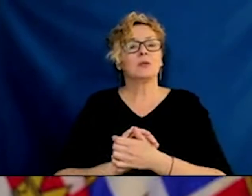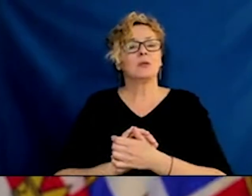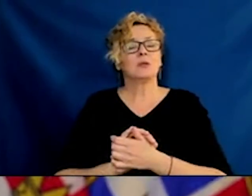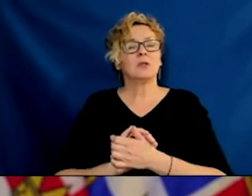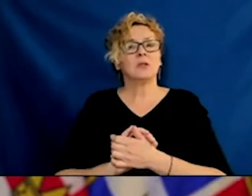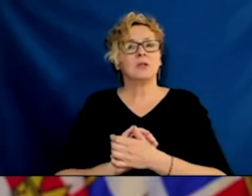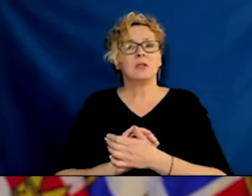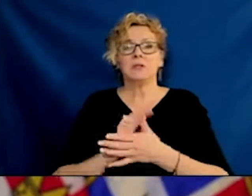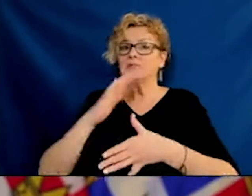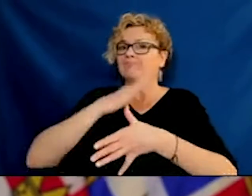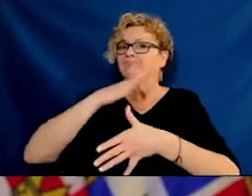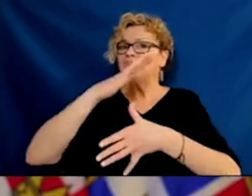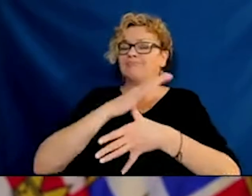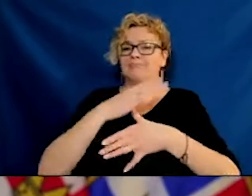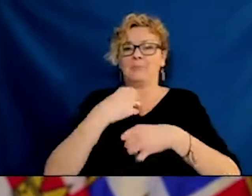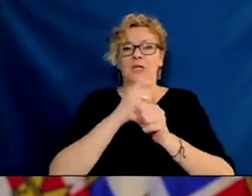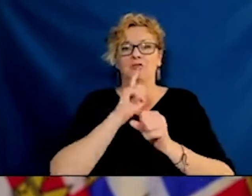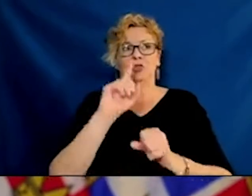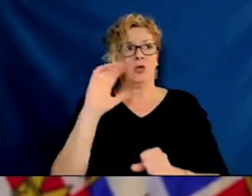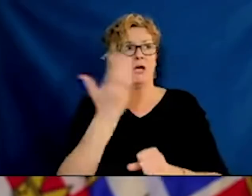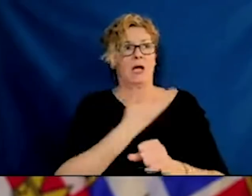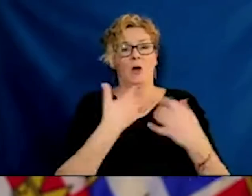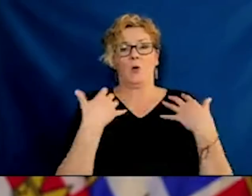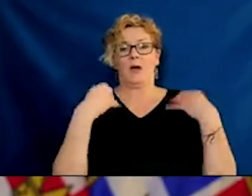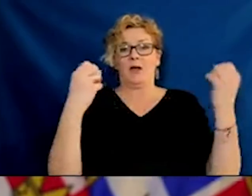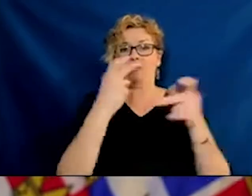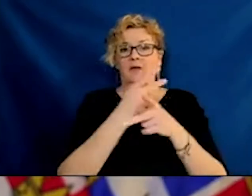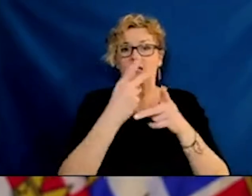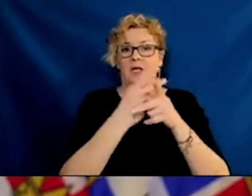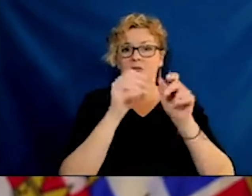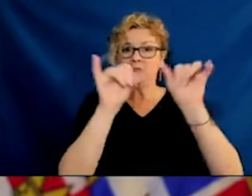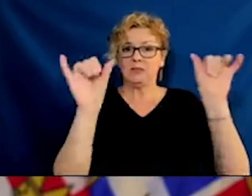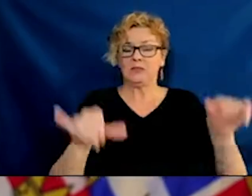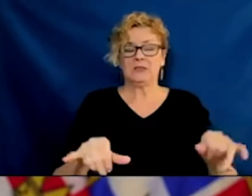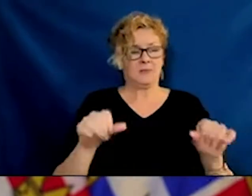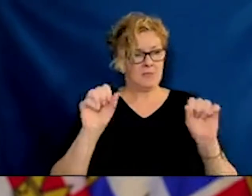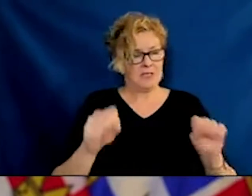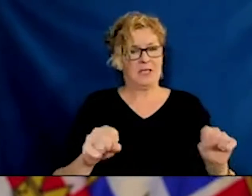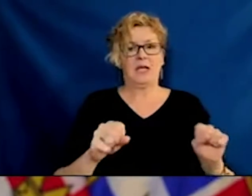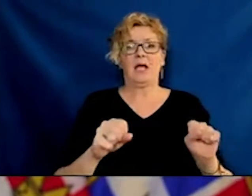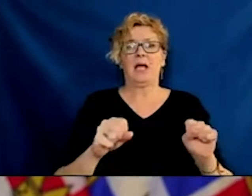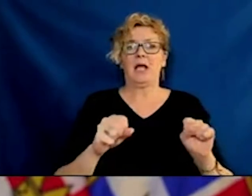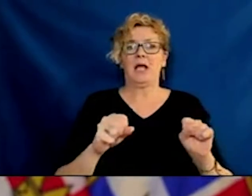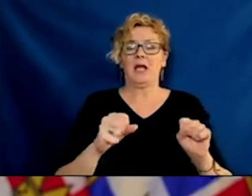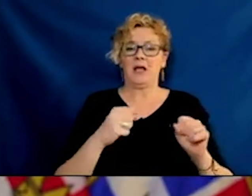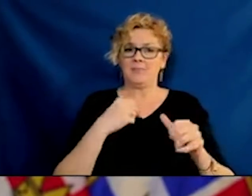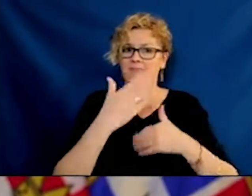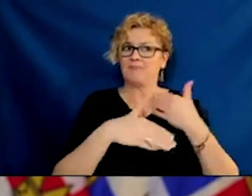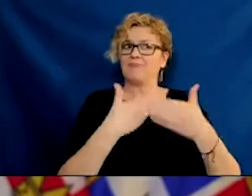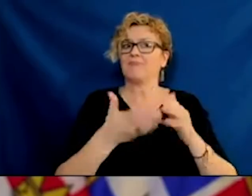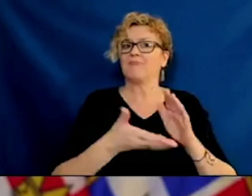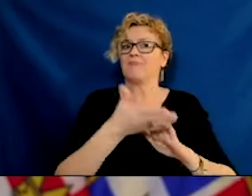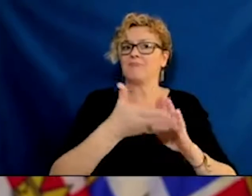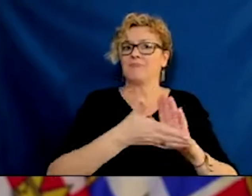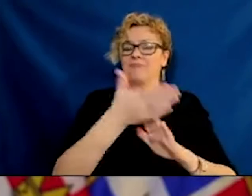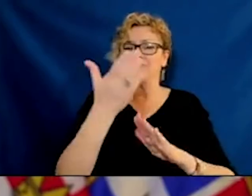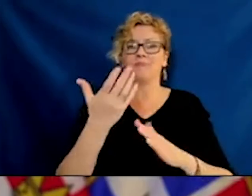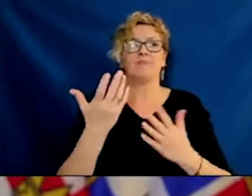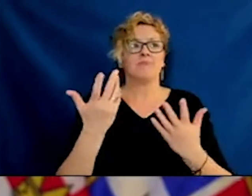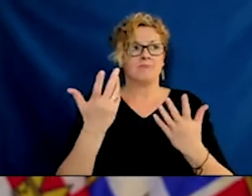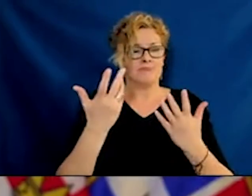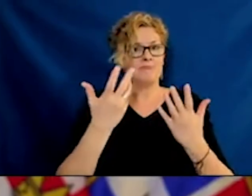function. This is the most challenging of times for us. It's not the time to